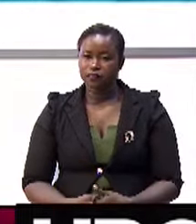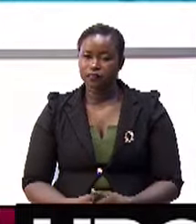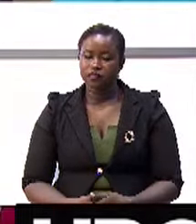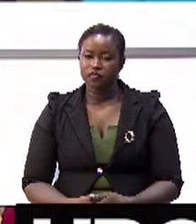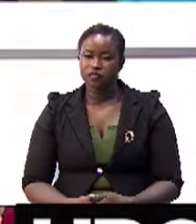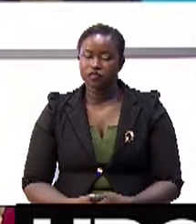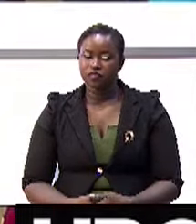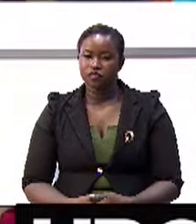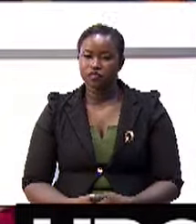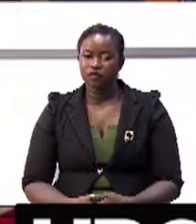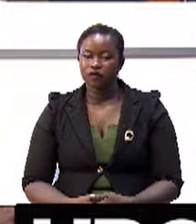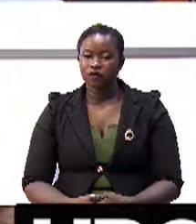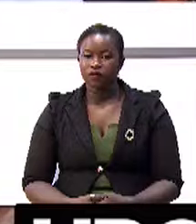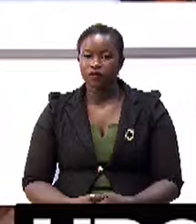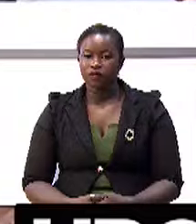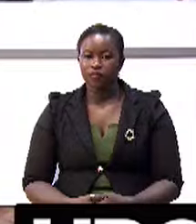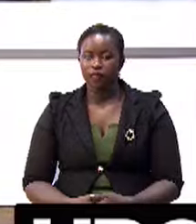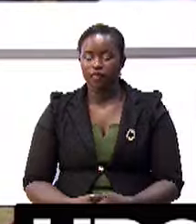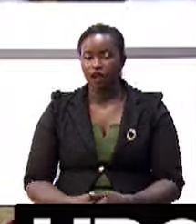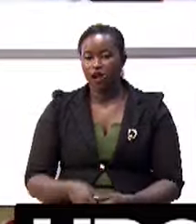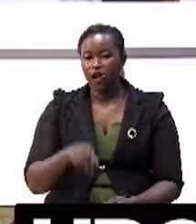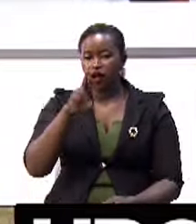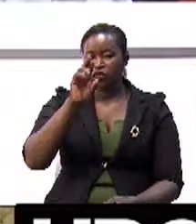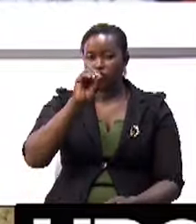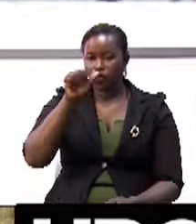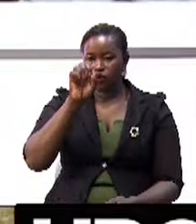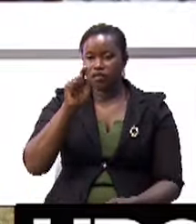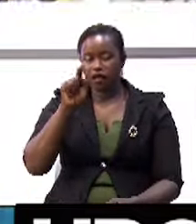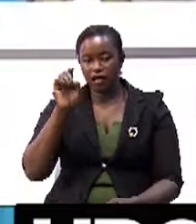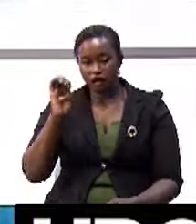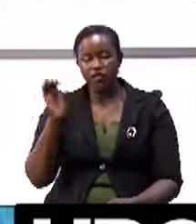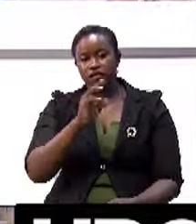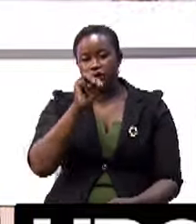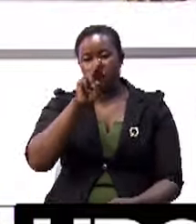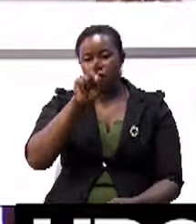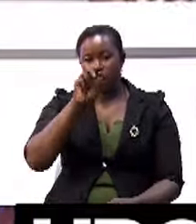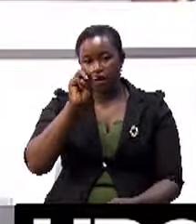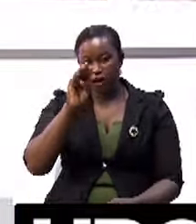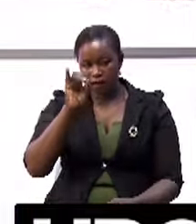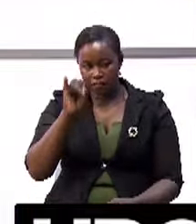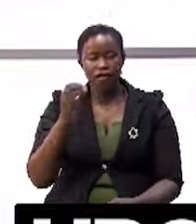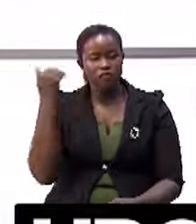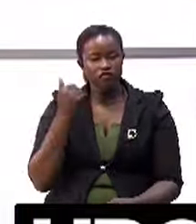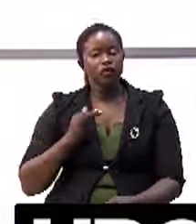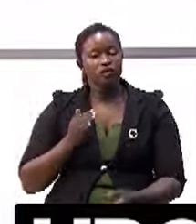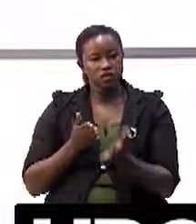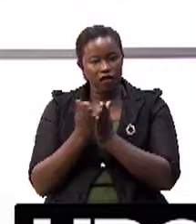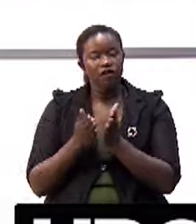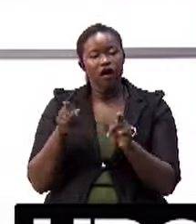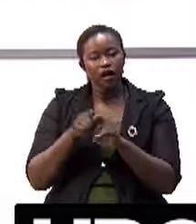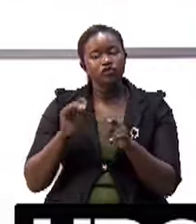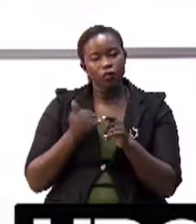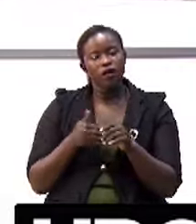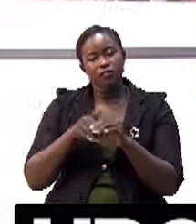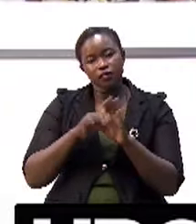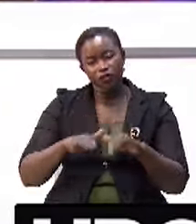The long service with good conduct. Rosette Christine Mutambi, who previously served as the woman MP for Mbarara district, is among